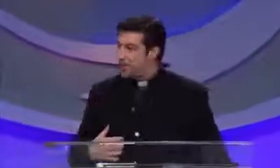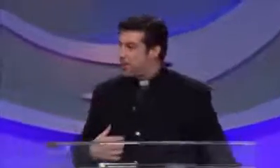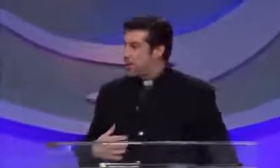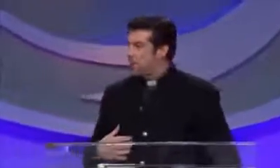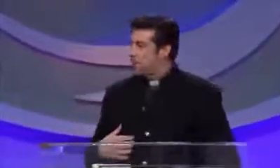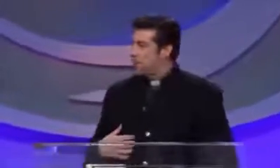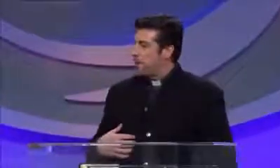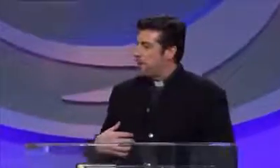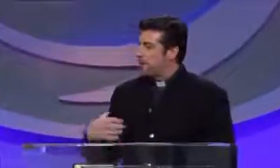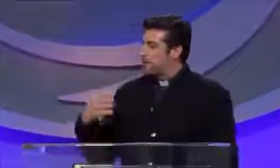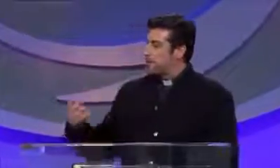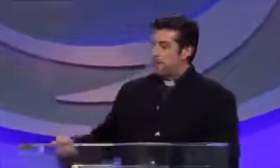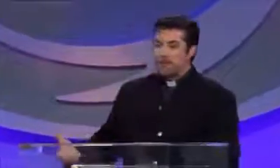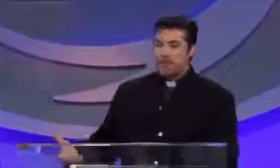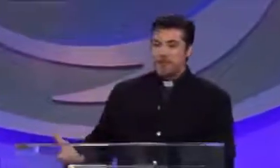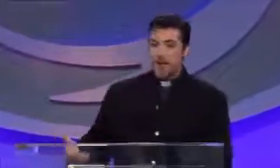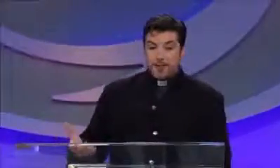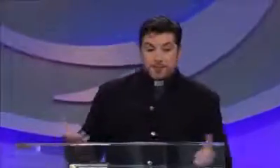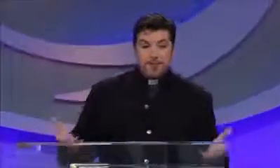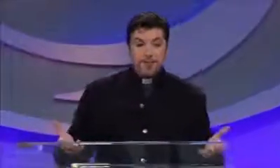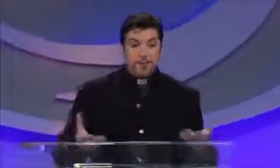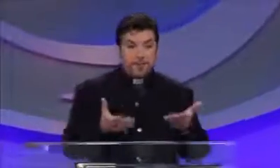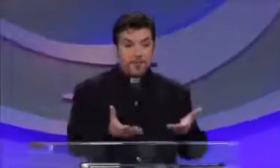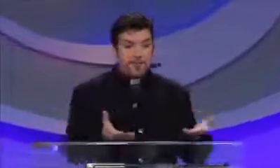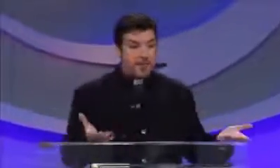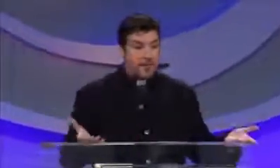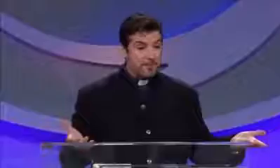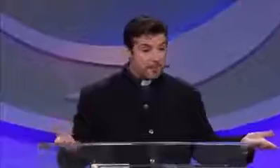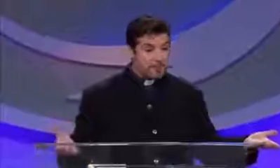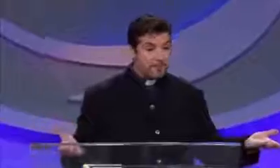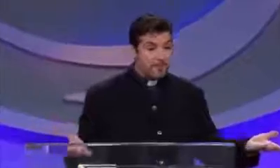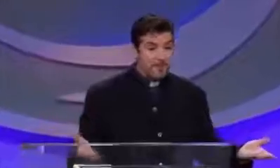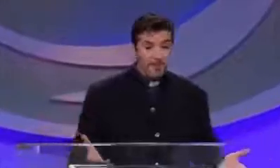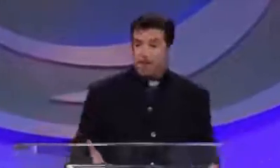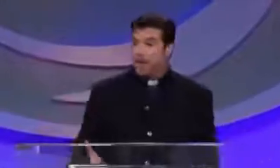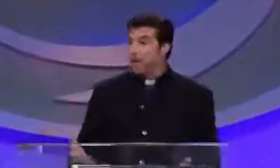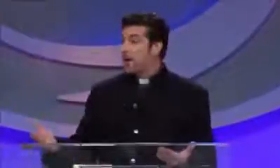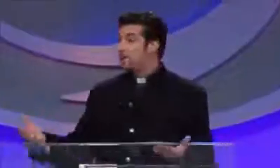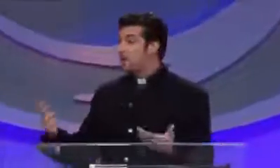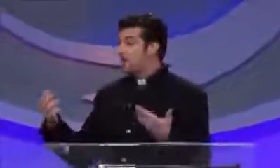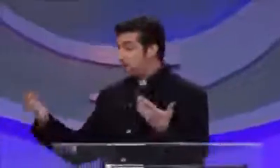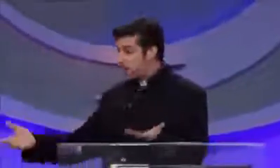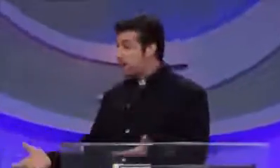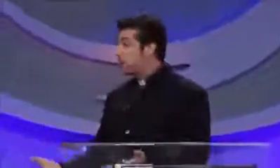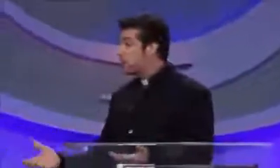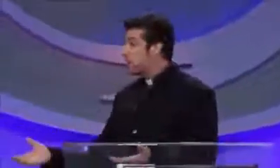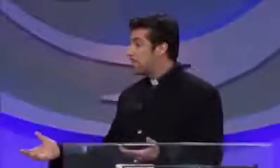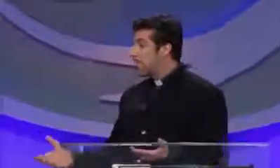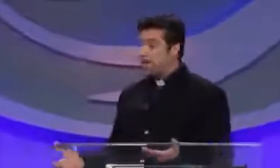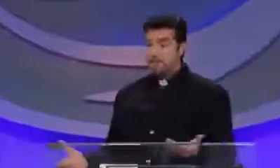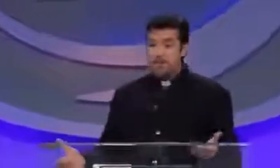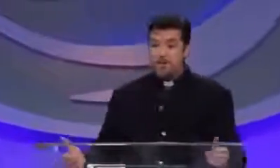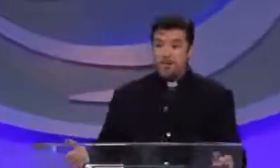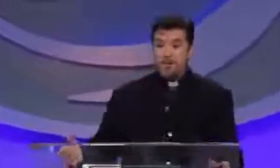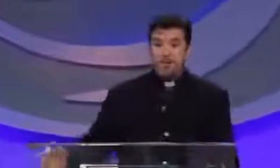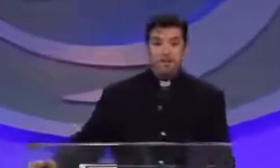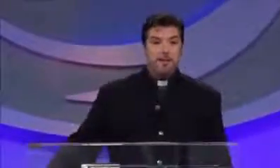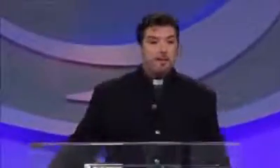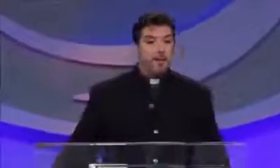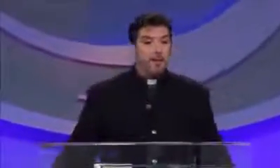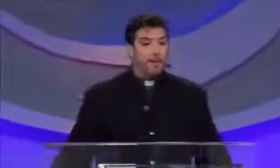it's protocol when we go into a Catholic diocese, we go visit the Catholic bishop. And we ask his permission to work among his